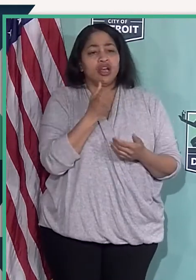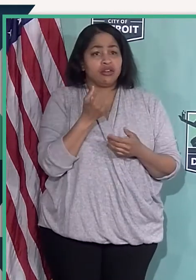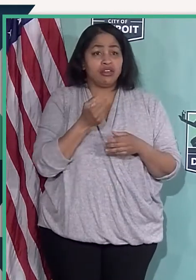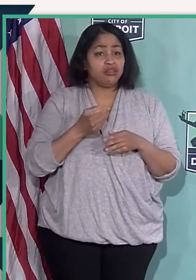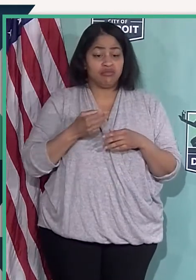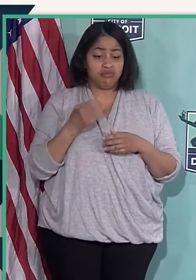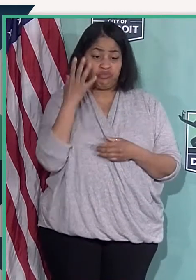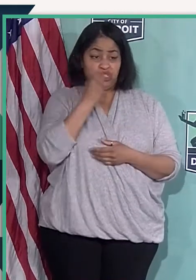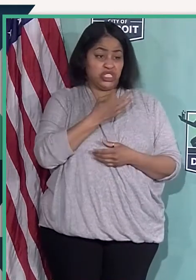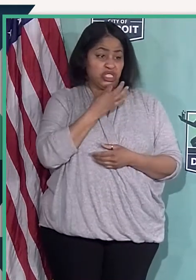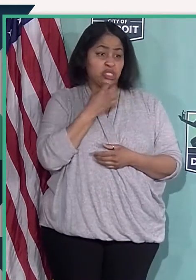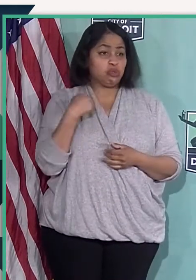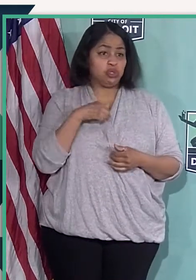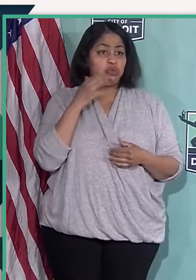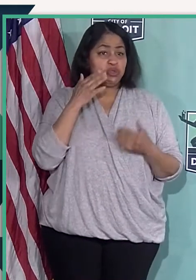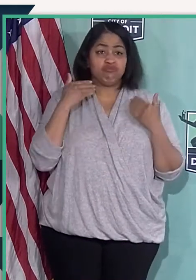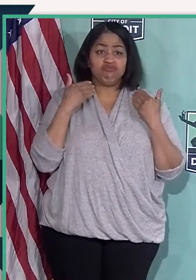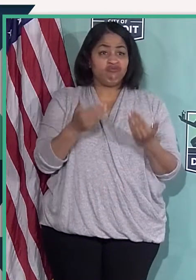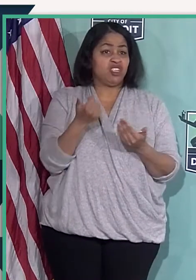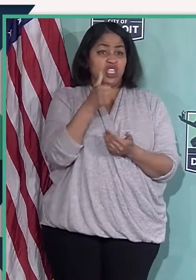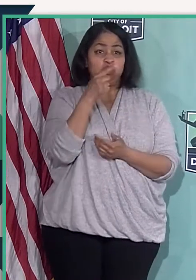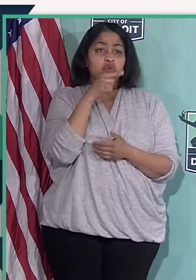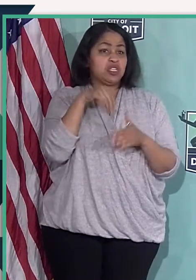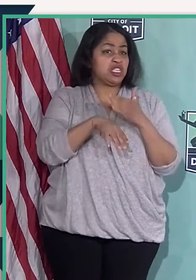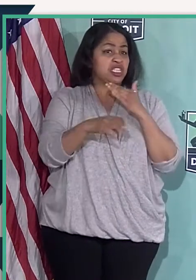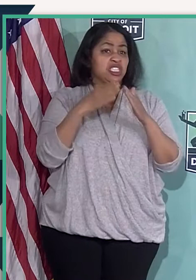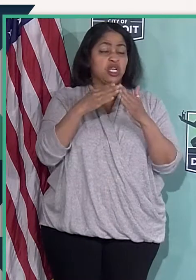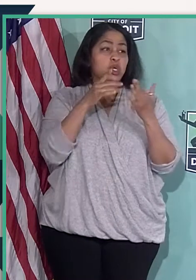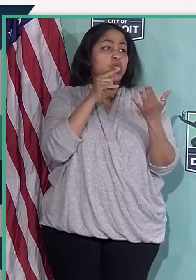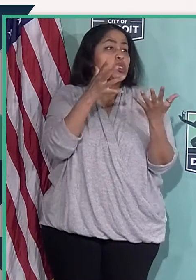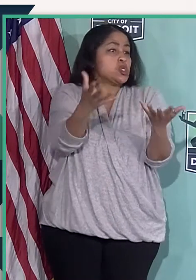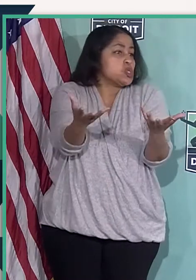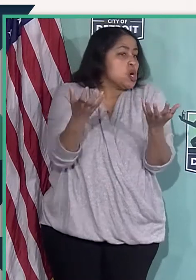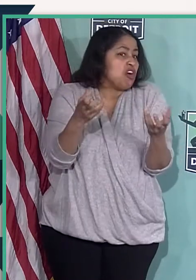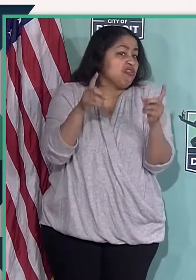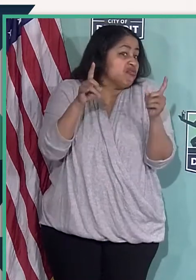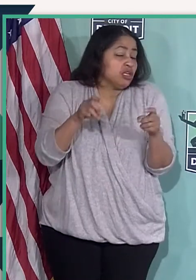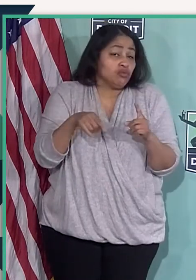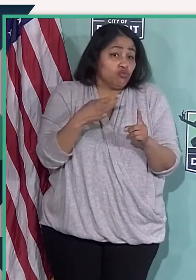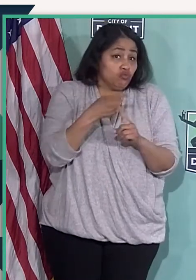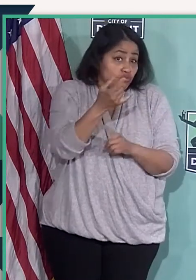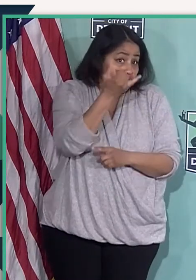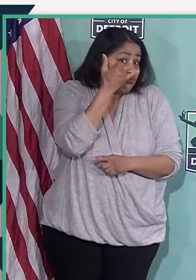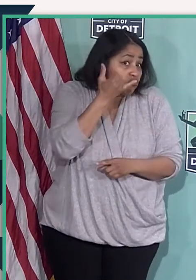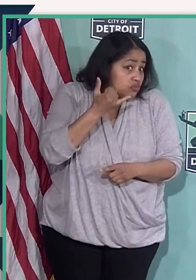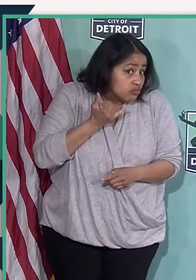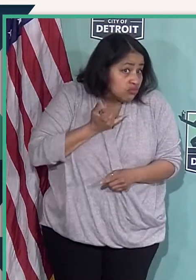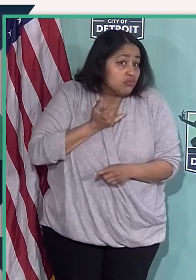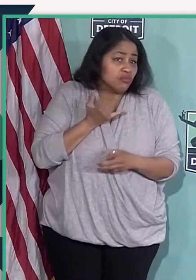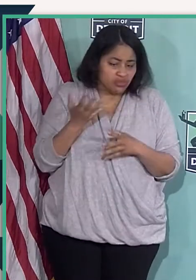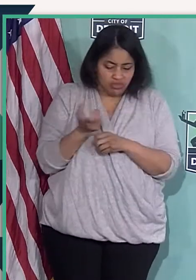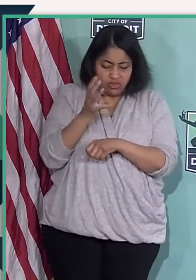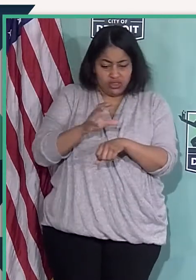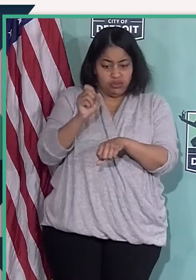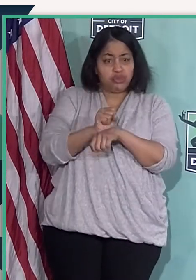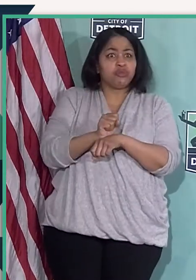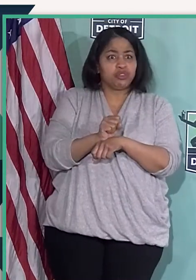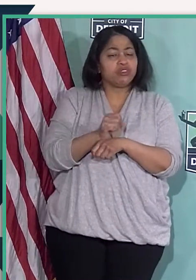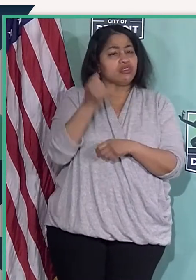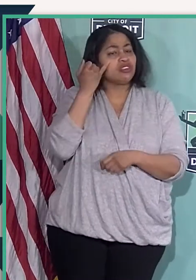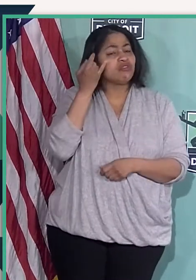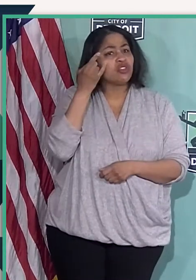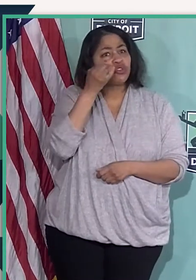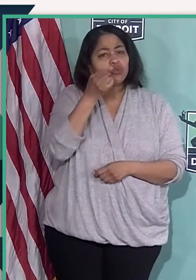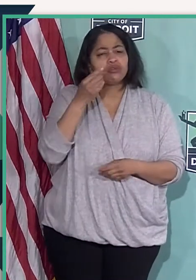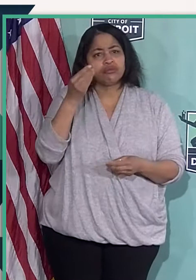will be moving on to anybody in the city who wants a test. But when you call and get your appointment, if you